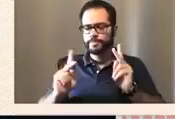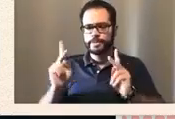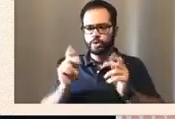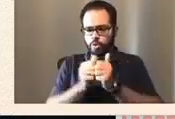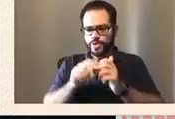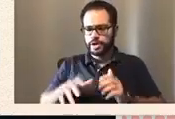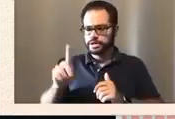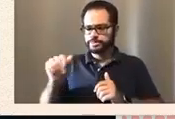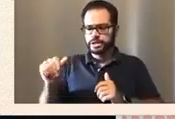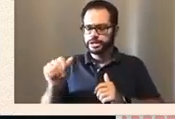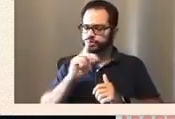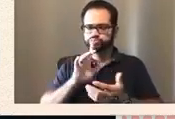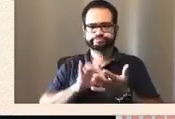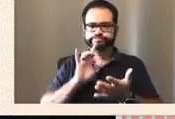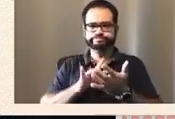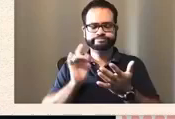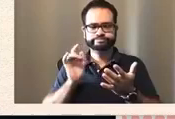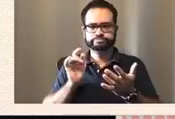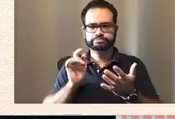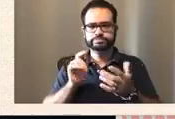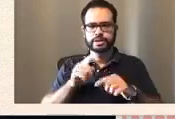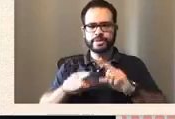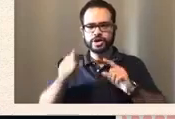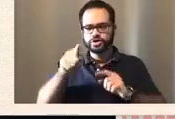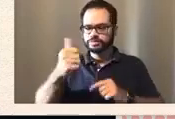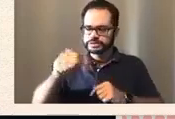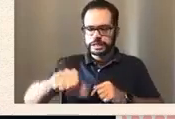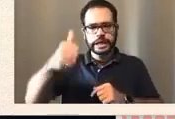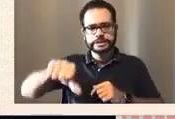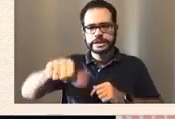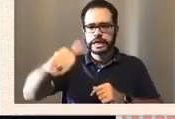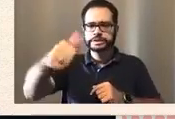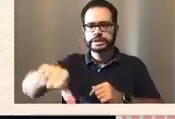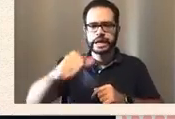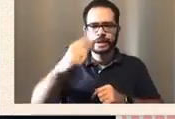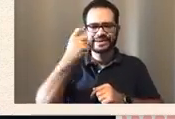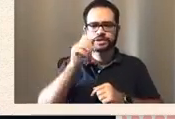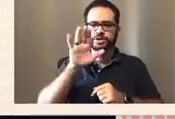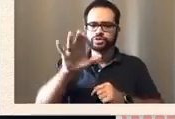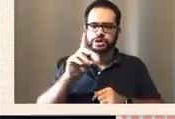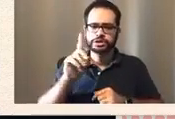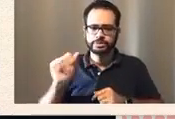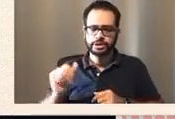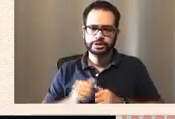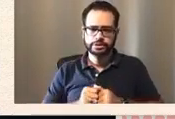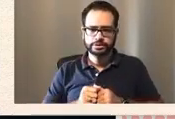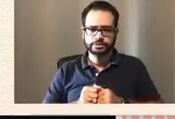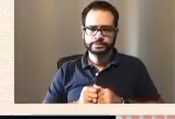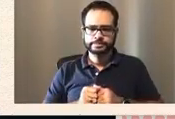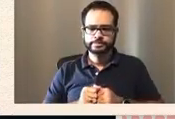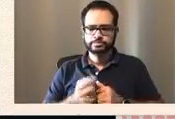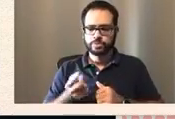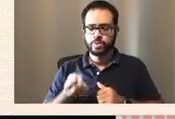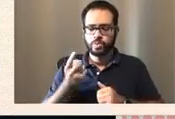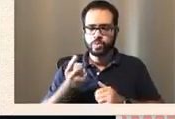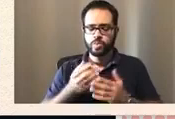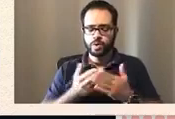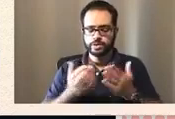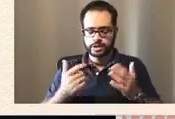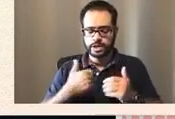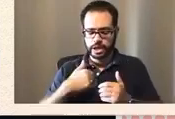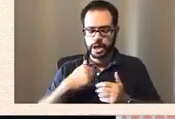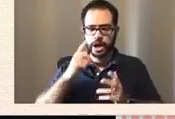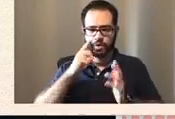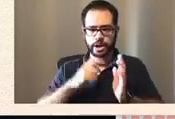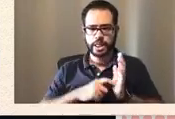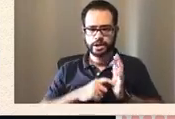their life, yet you've been denied because of your disability. And one thing I realized when I experienced